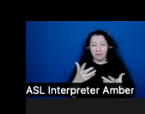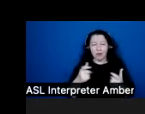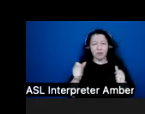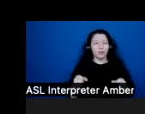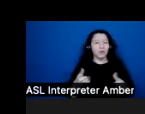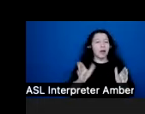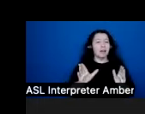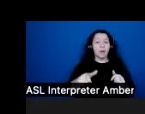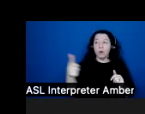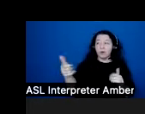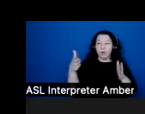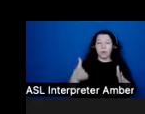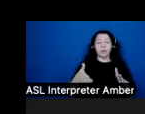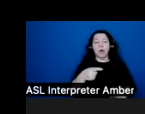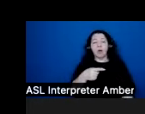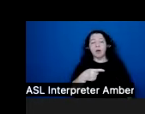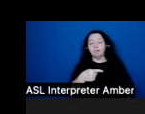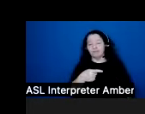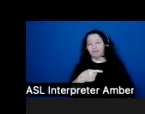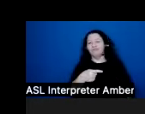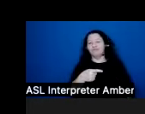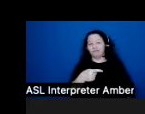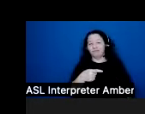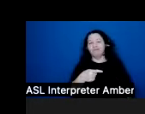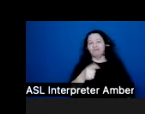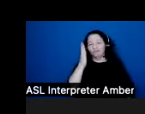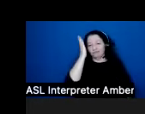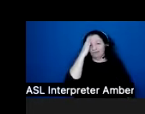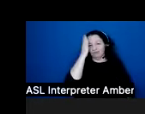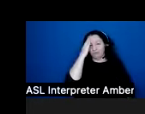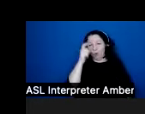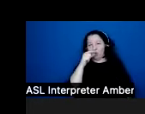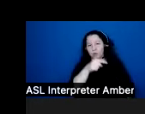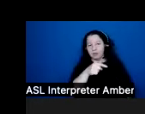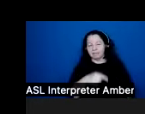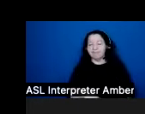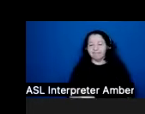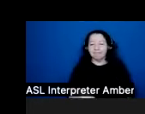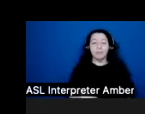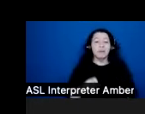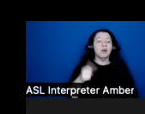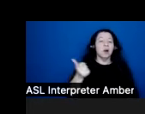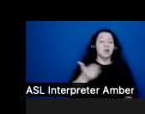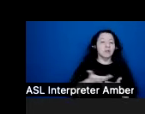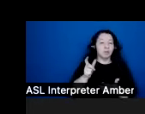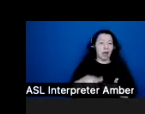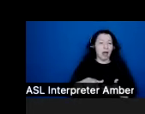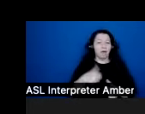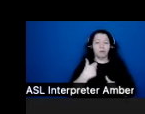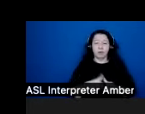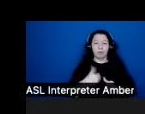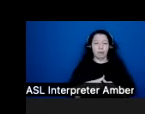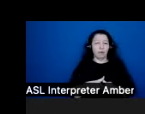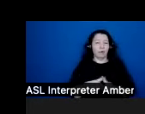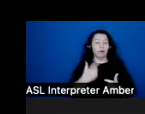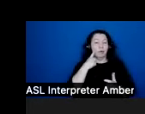allow somebody to identify the victim. And the other thing we got to remember that, like I said, in tribal